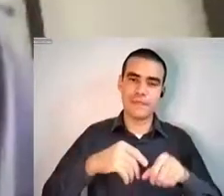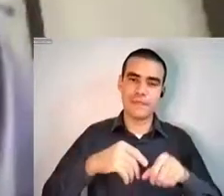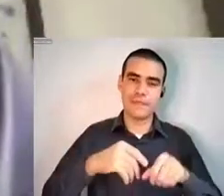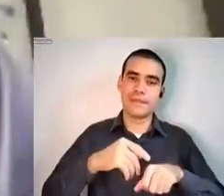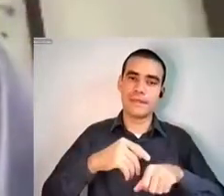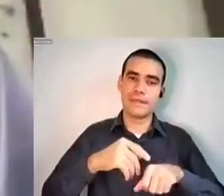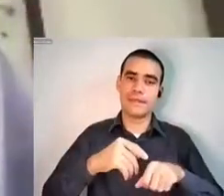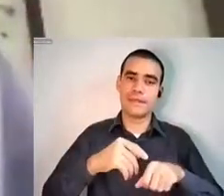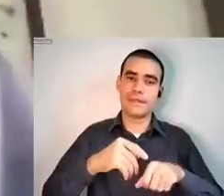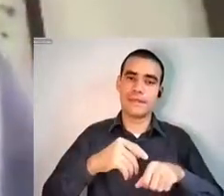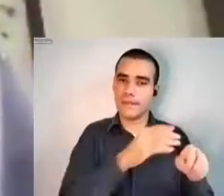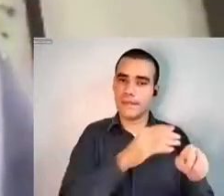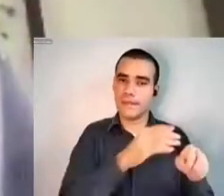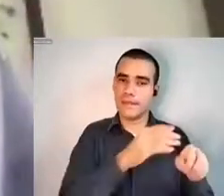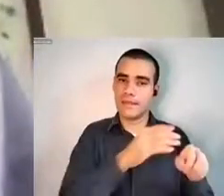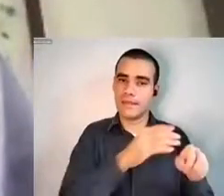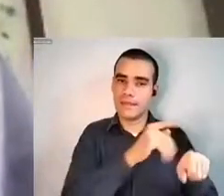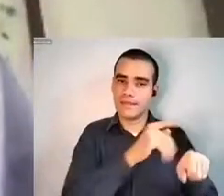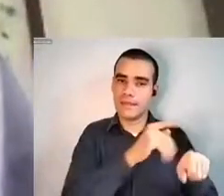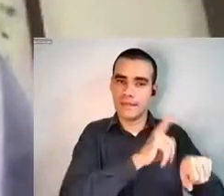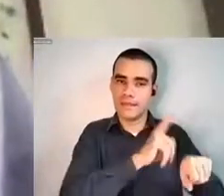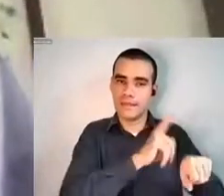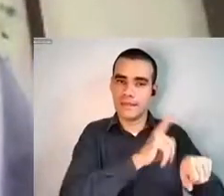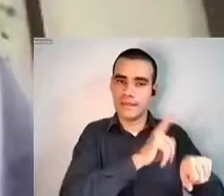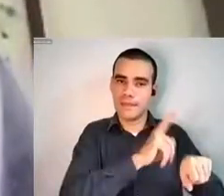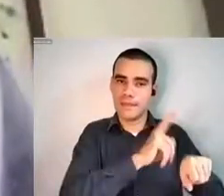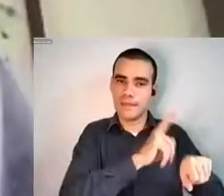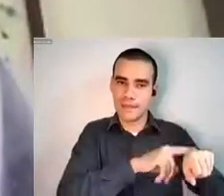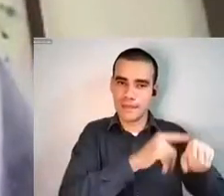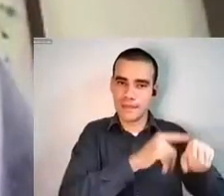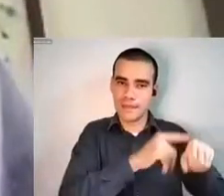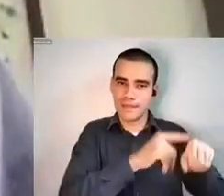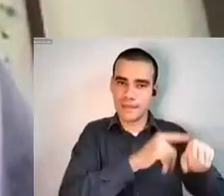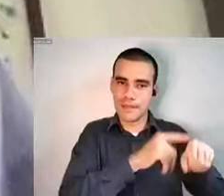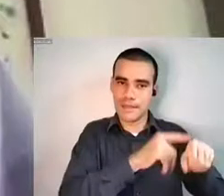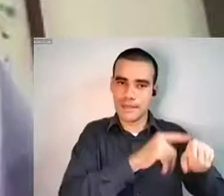time does not homogenize the knowledge of the teachers.